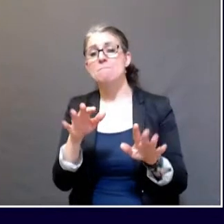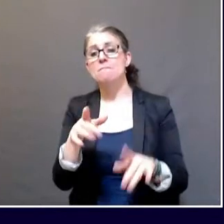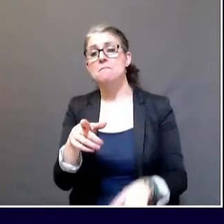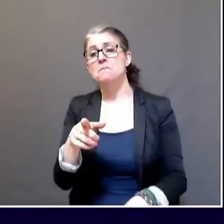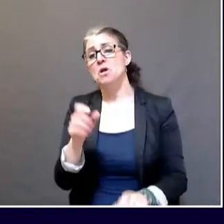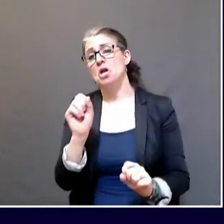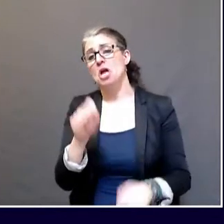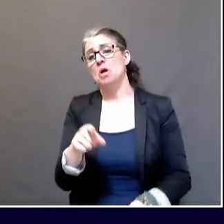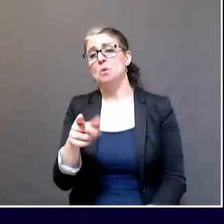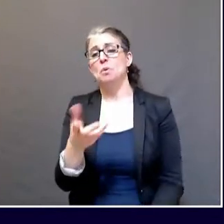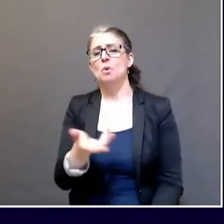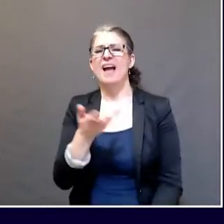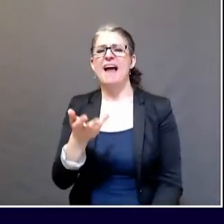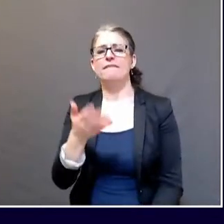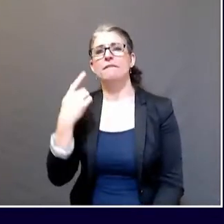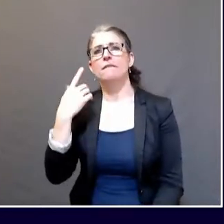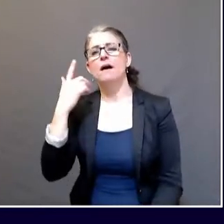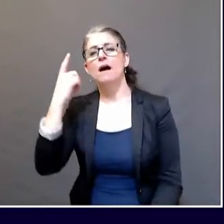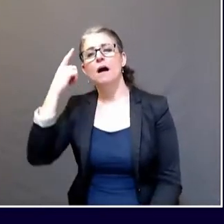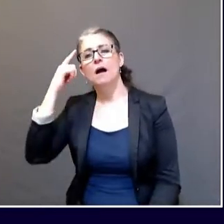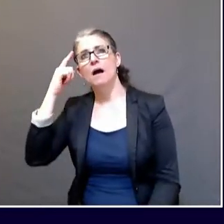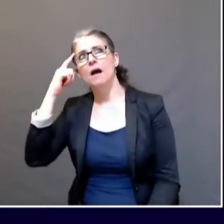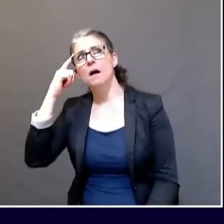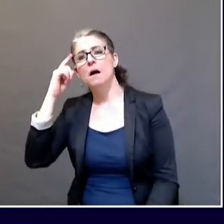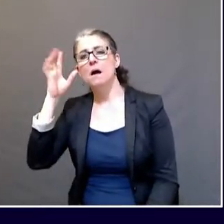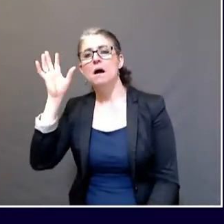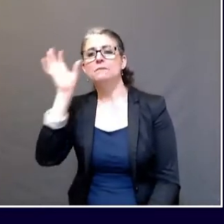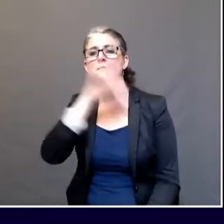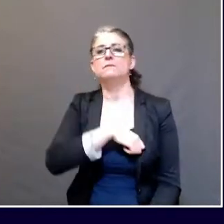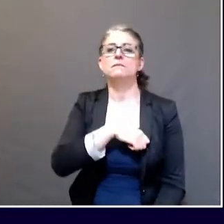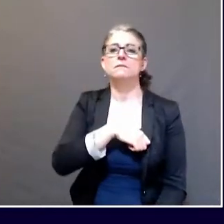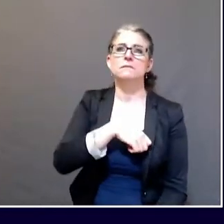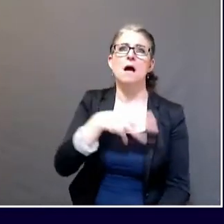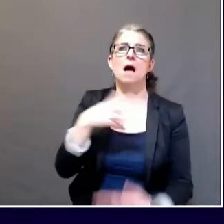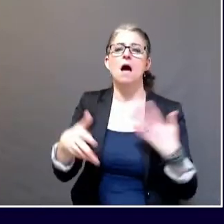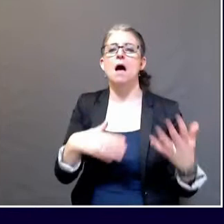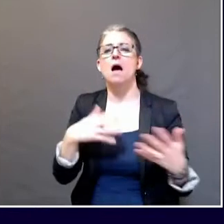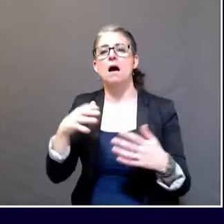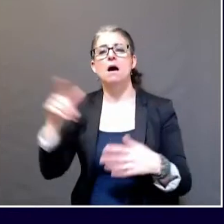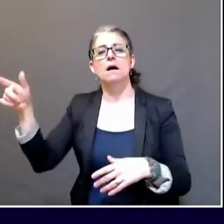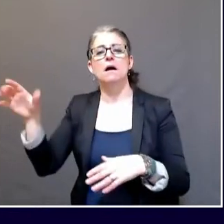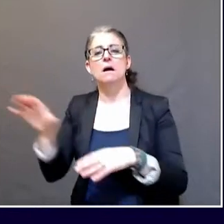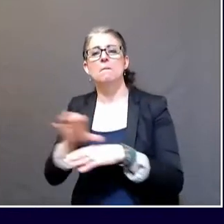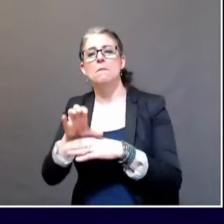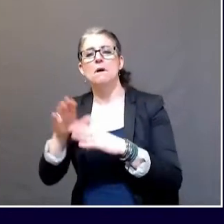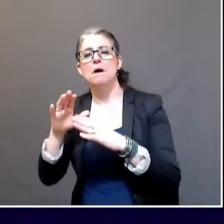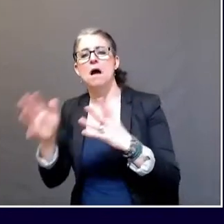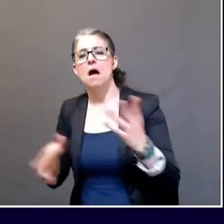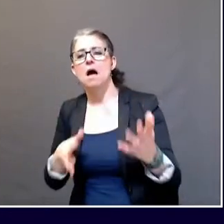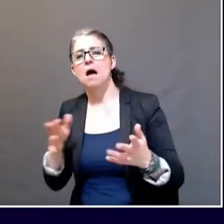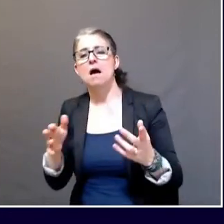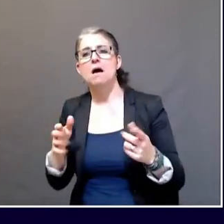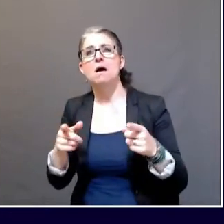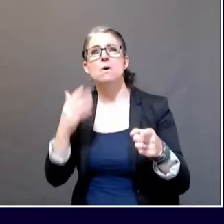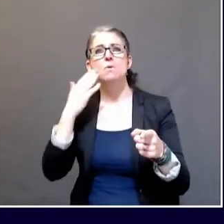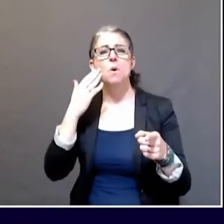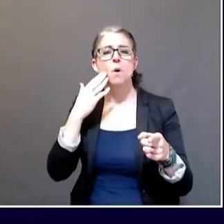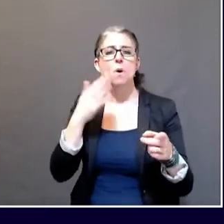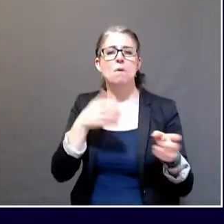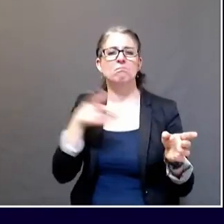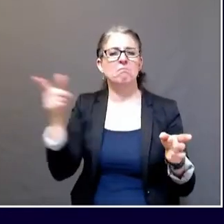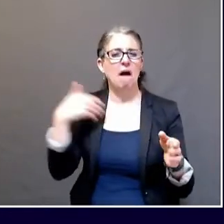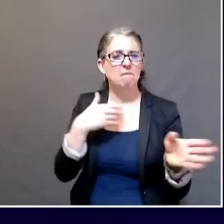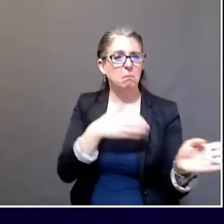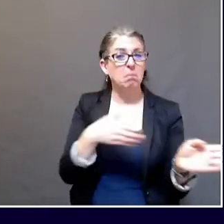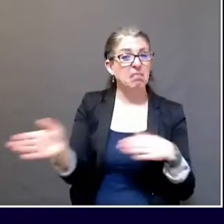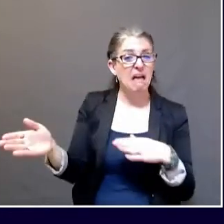a sort of a queue system, or a sort of a kind of a planning system for folks who are younger than 70 who are